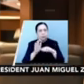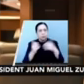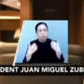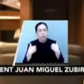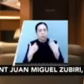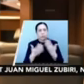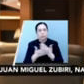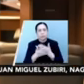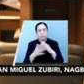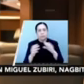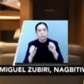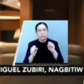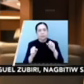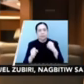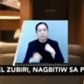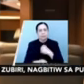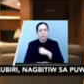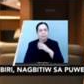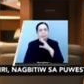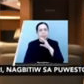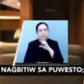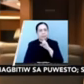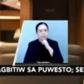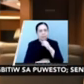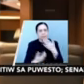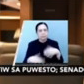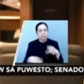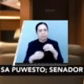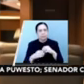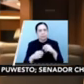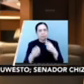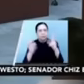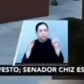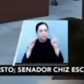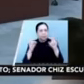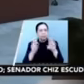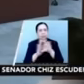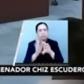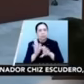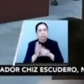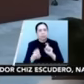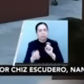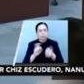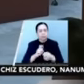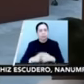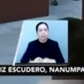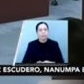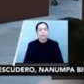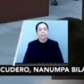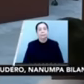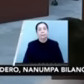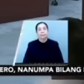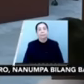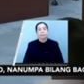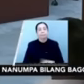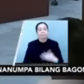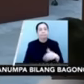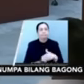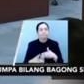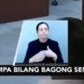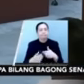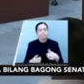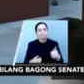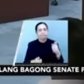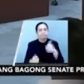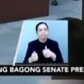Escudero ay mukhang mawawala na raw ang usapin ng charter change. Our leadership. The Senate has seen some of the best approval.